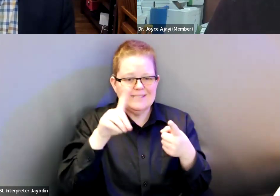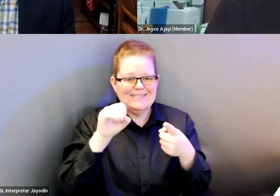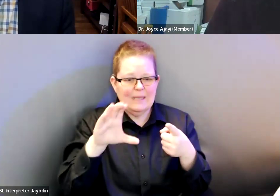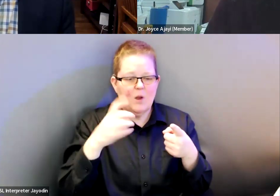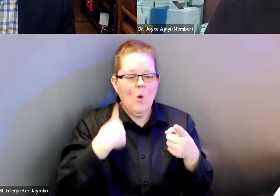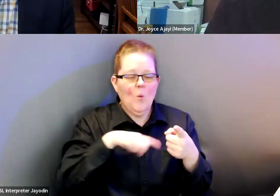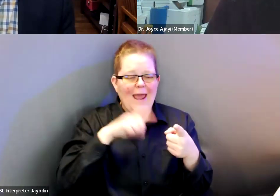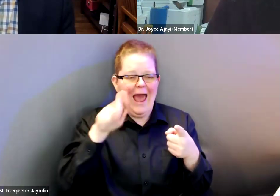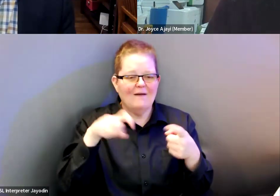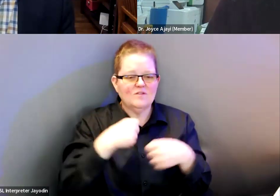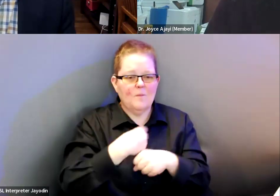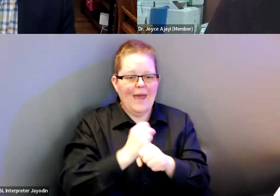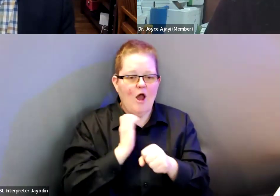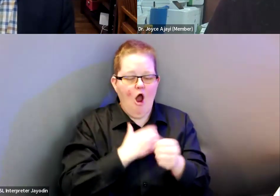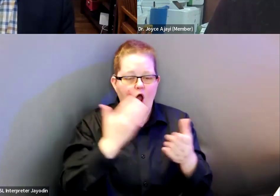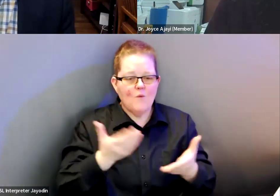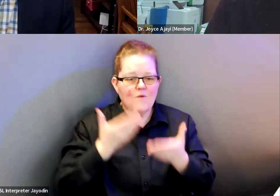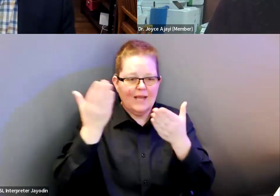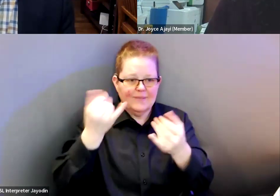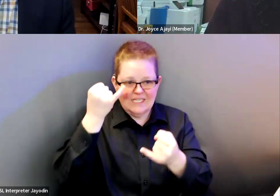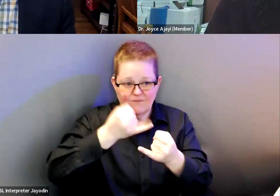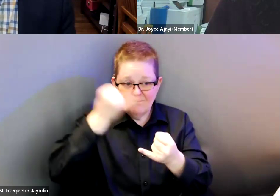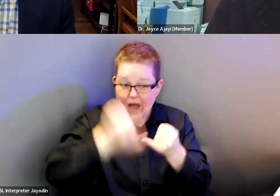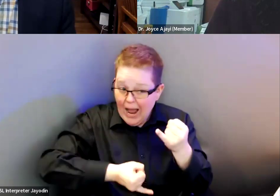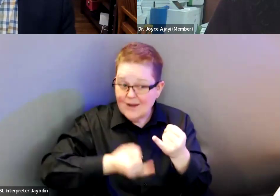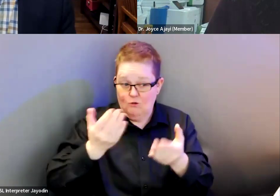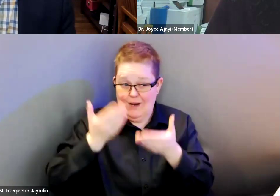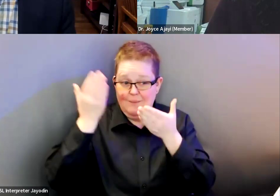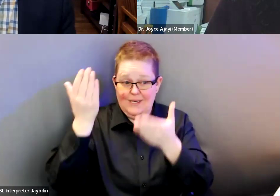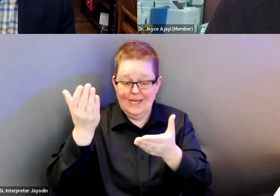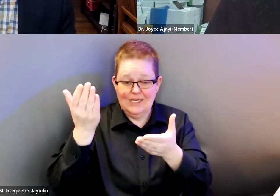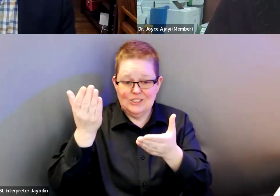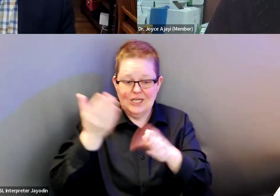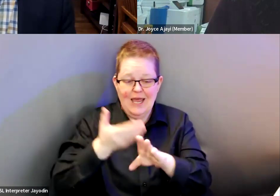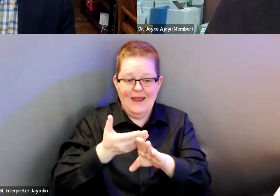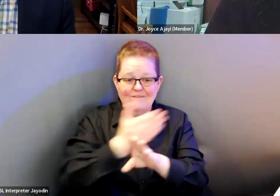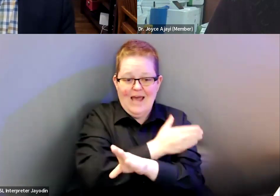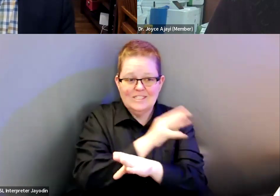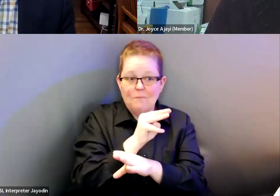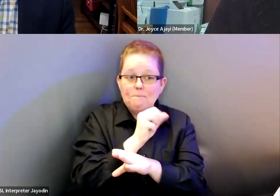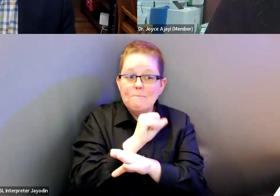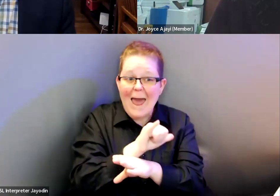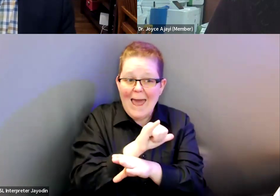make our final recommendations in advance of May,